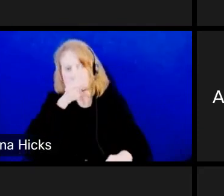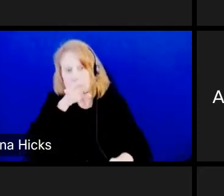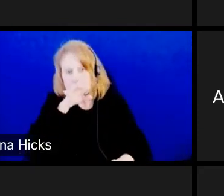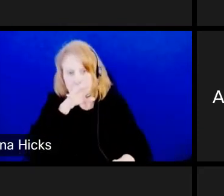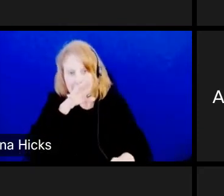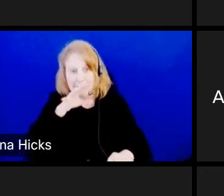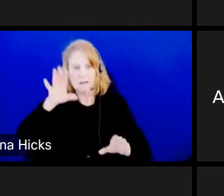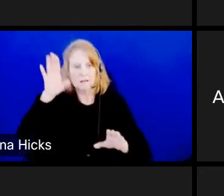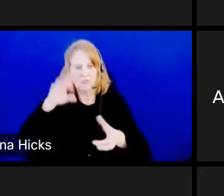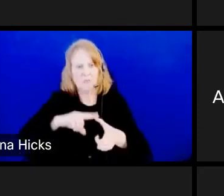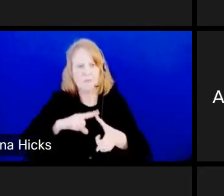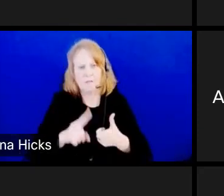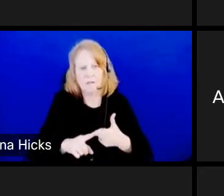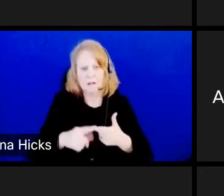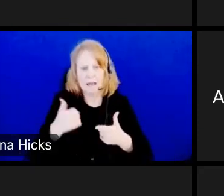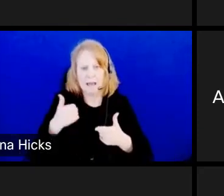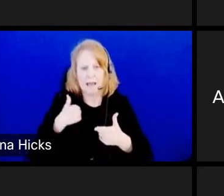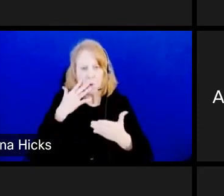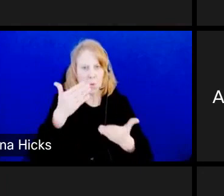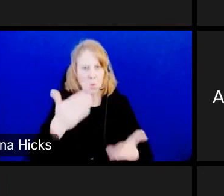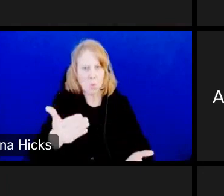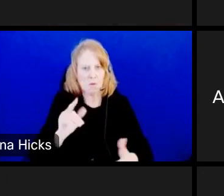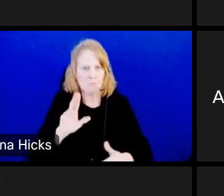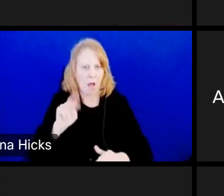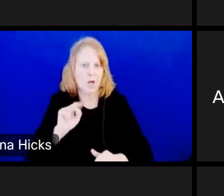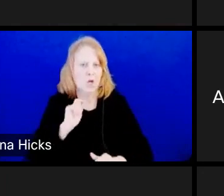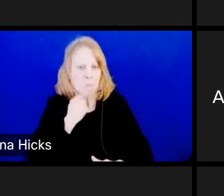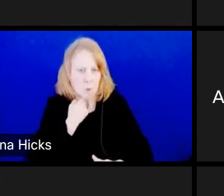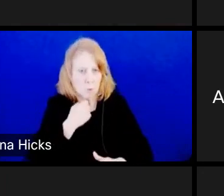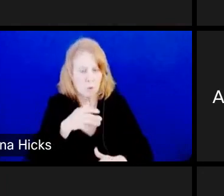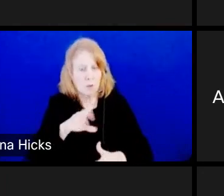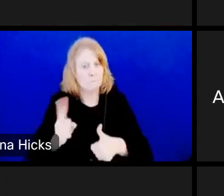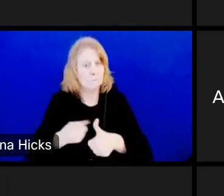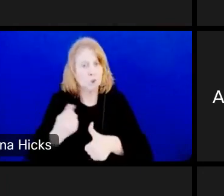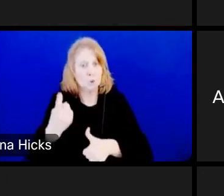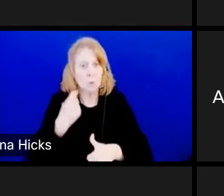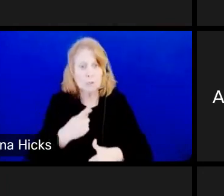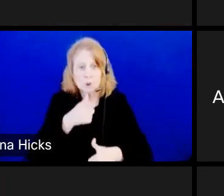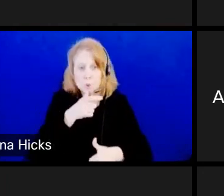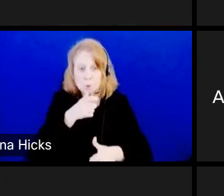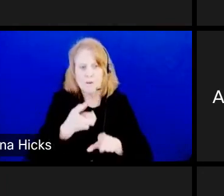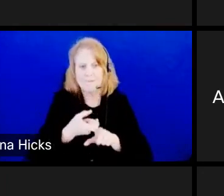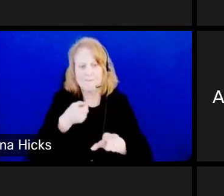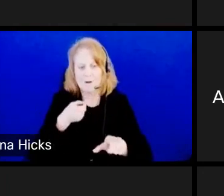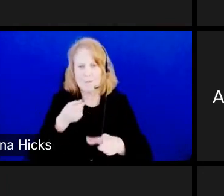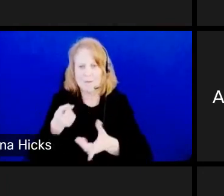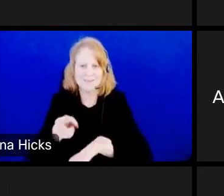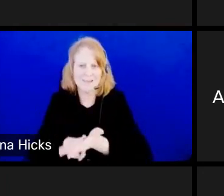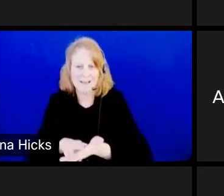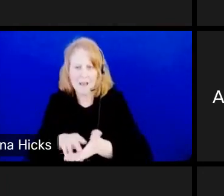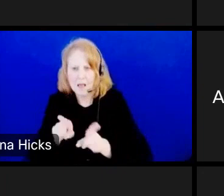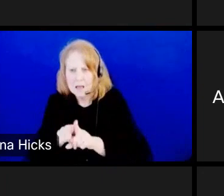I'm going to start to unmute folks. So the first question will come from the individual that signed in as